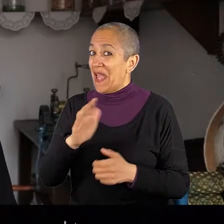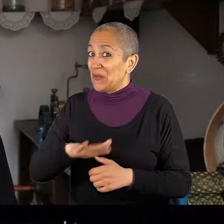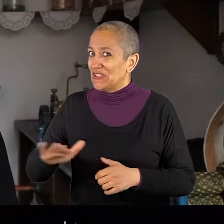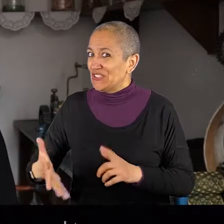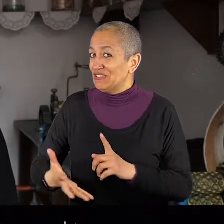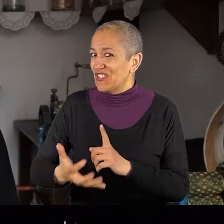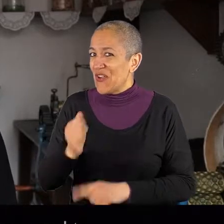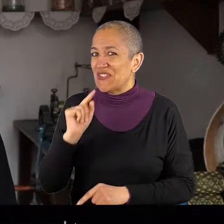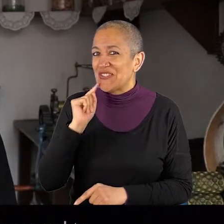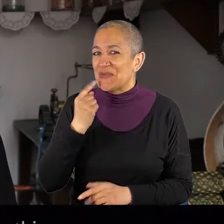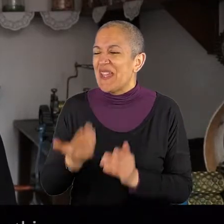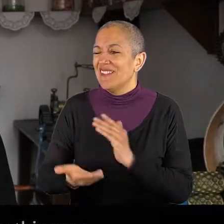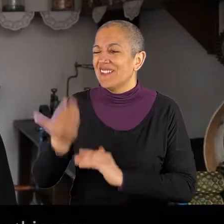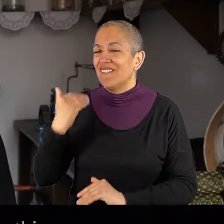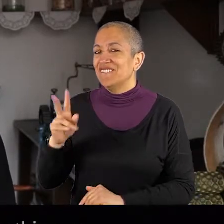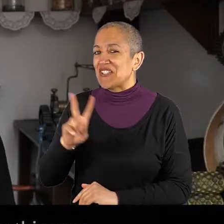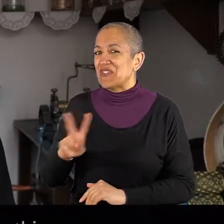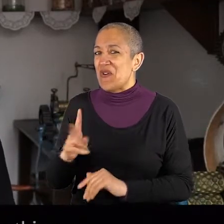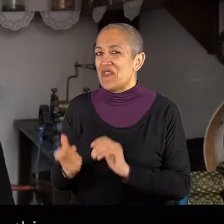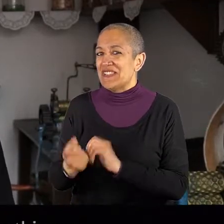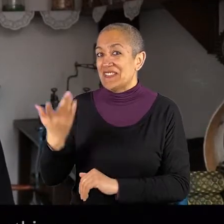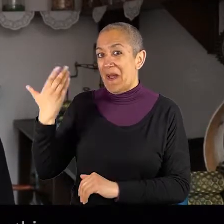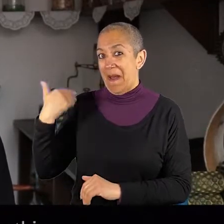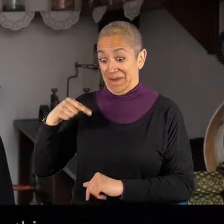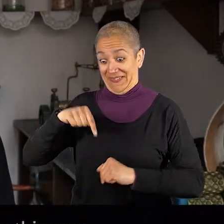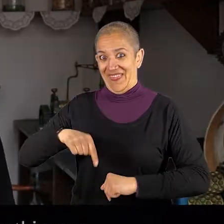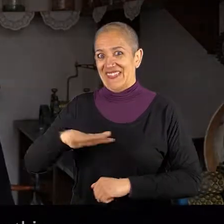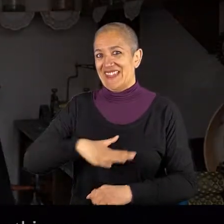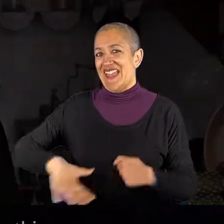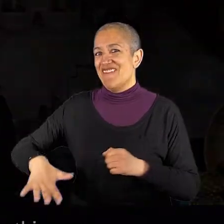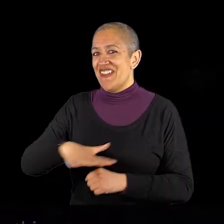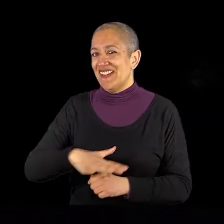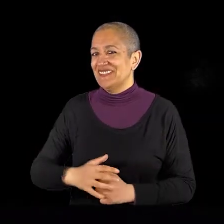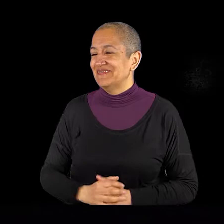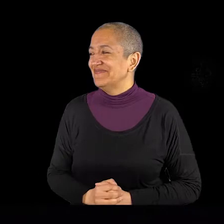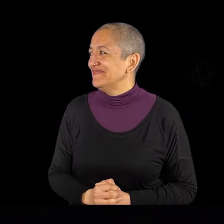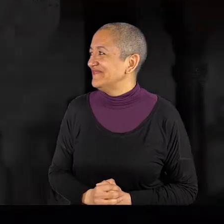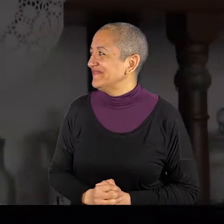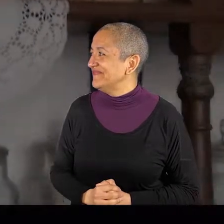children managed to get sweets in Victorian times in this area.